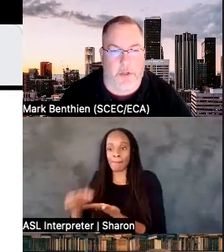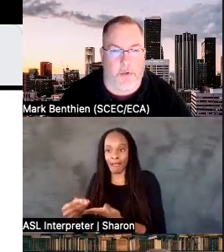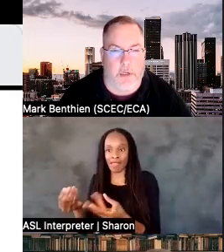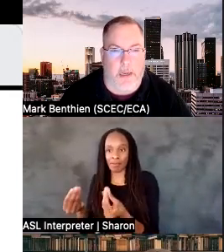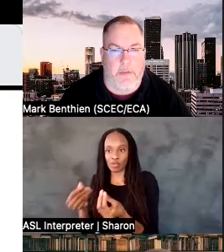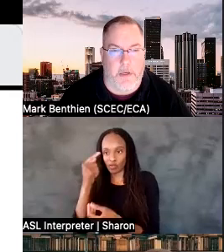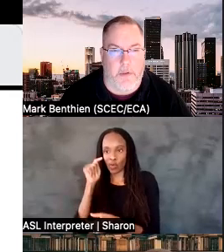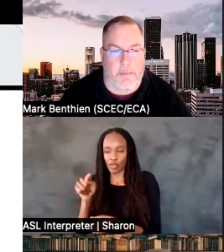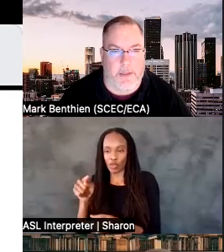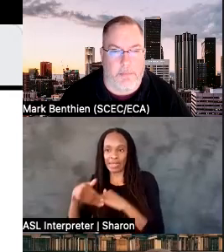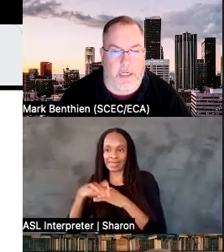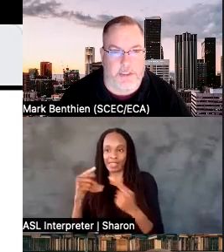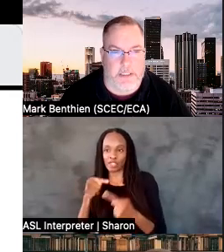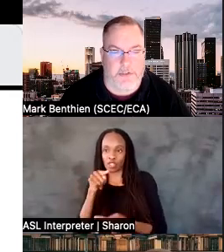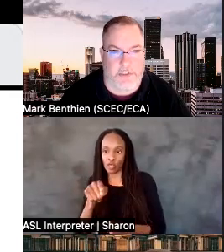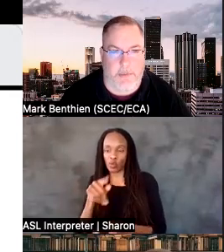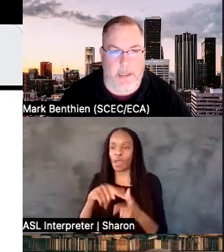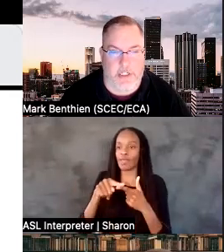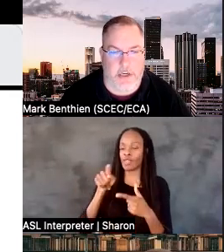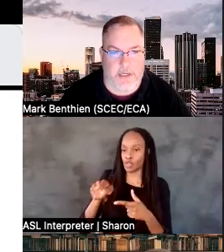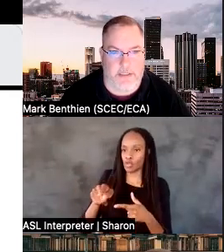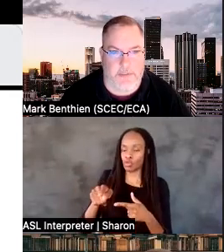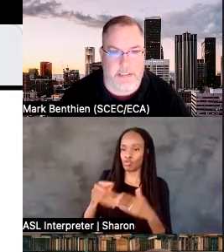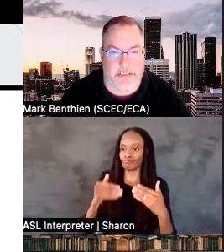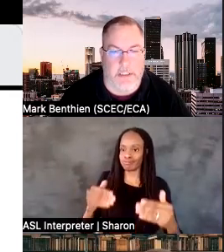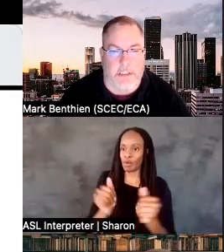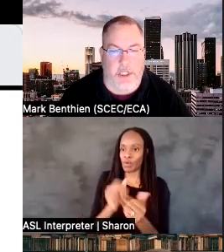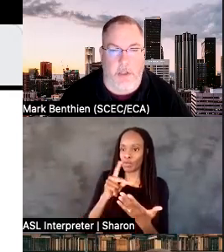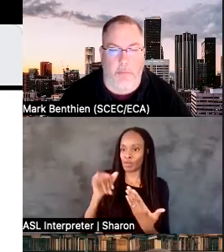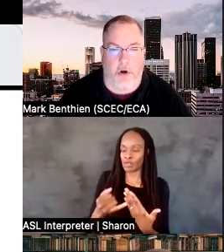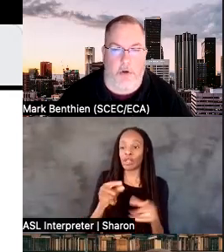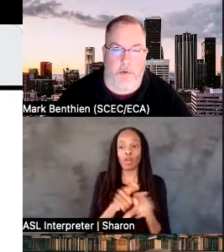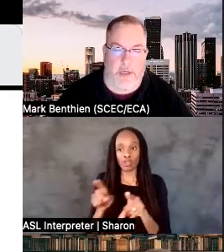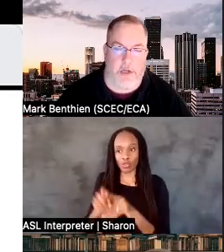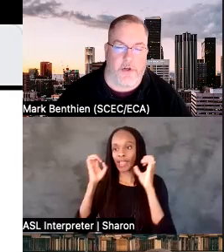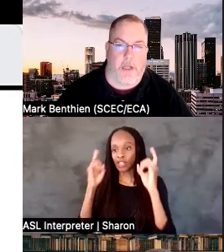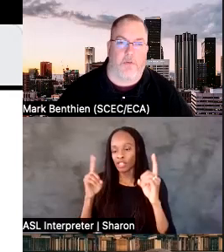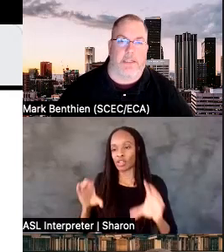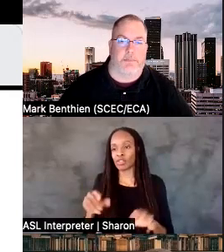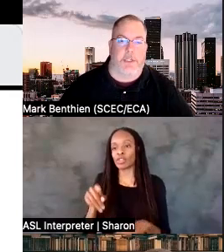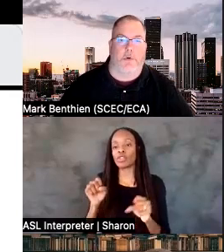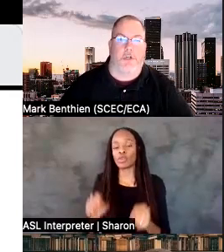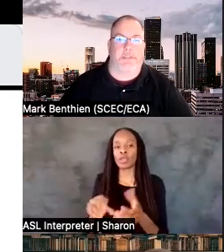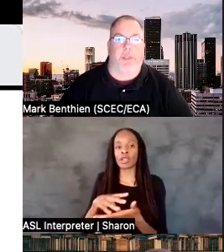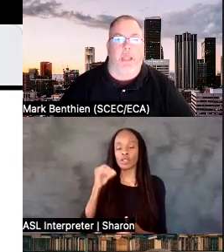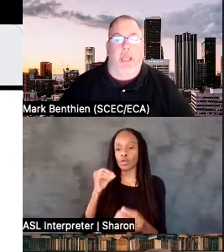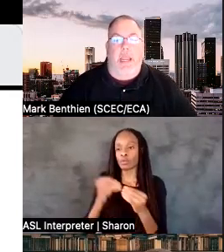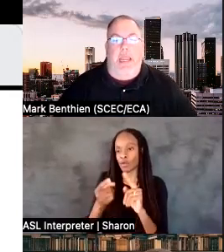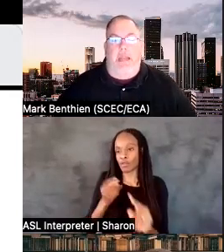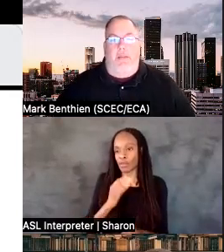them to you, and then you implement the project. And also can be education activities. So you can learn more at earthquakecountry.org/mini